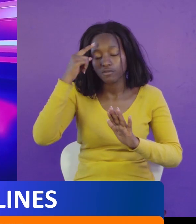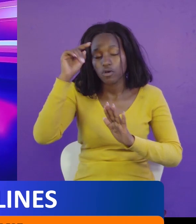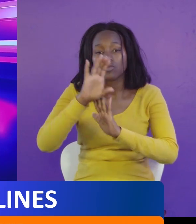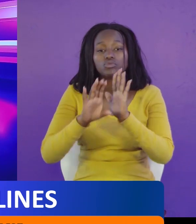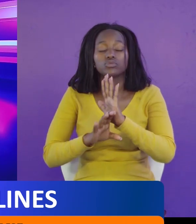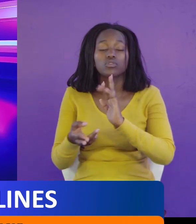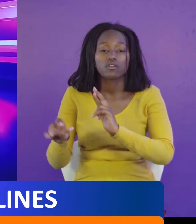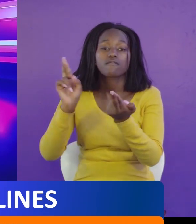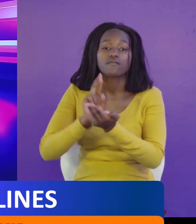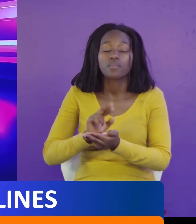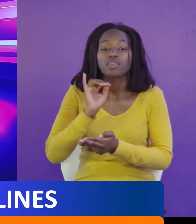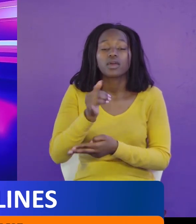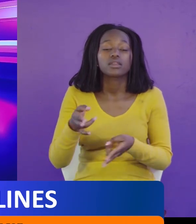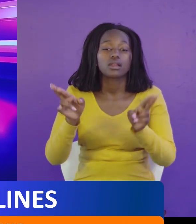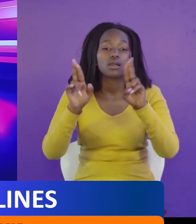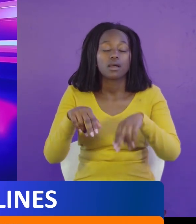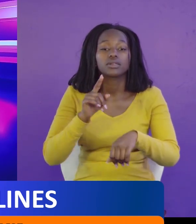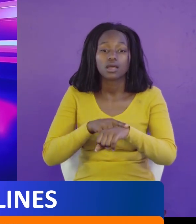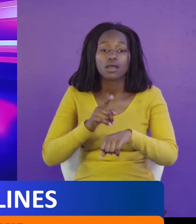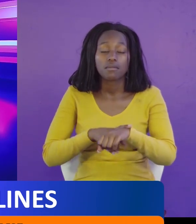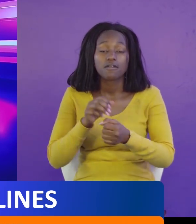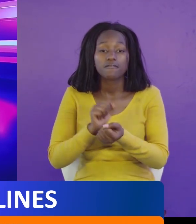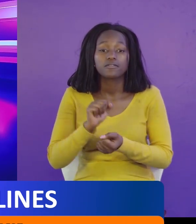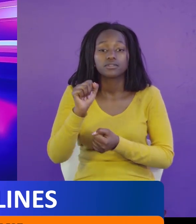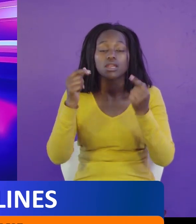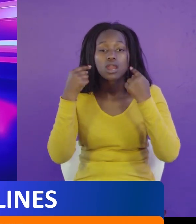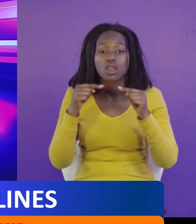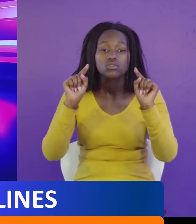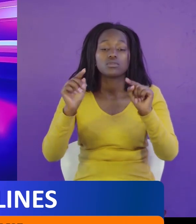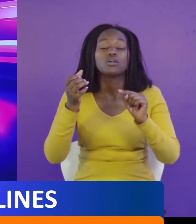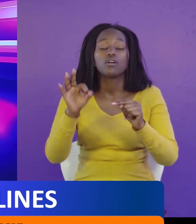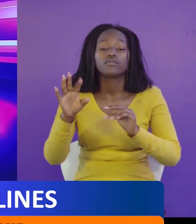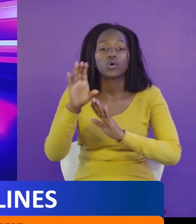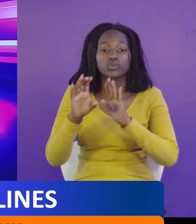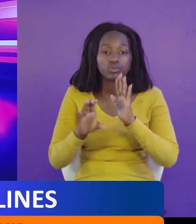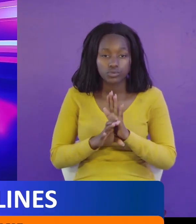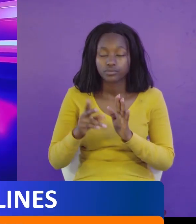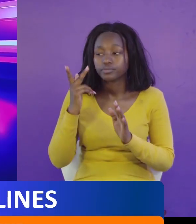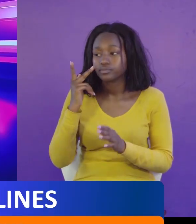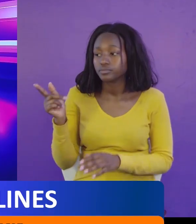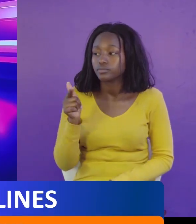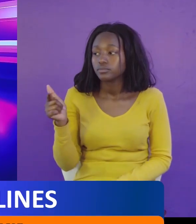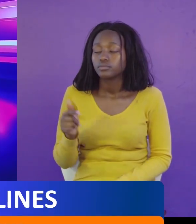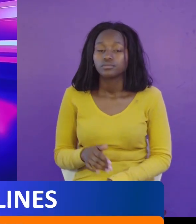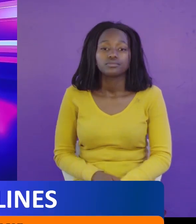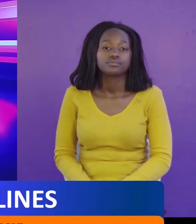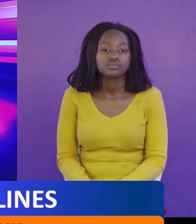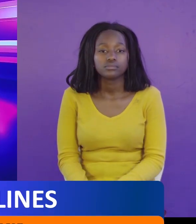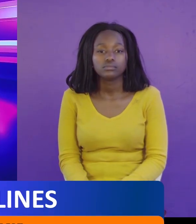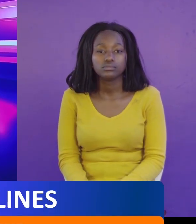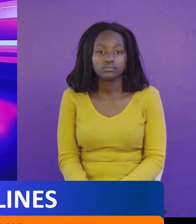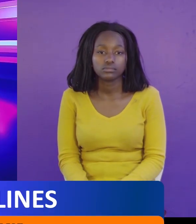and this was made during the 15th anniversary of the Constitution. Let's take a look on what the two principals had to